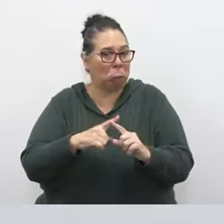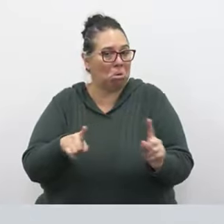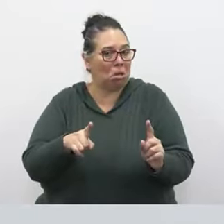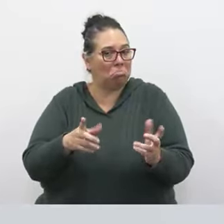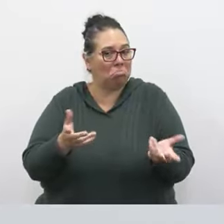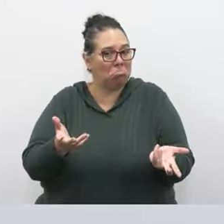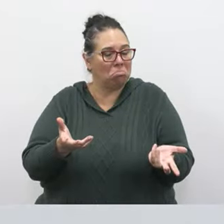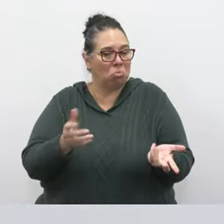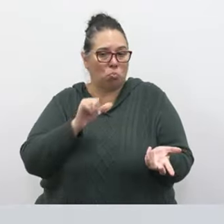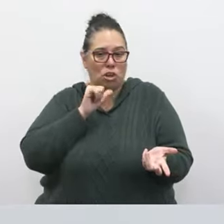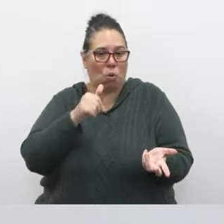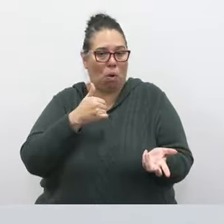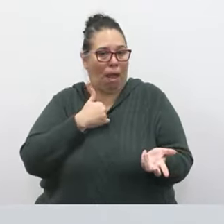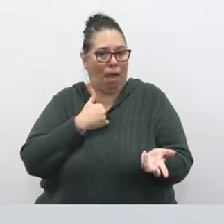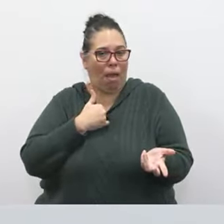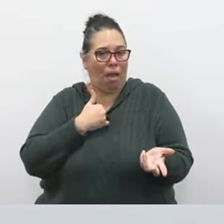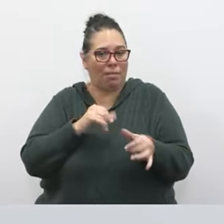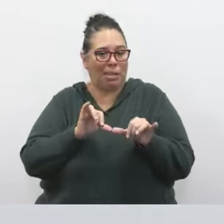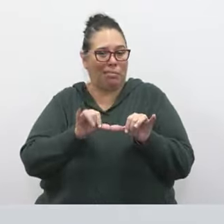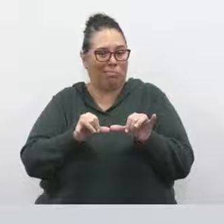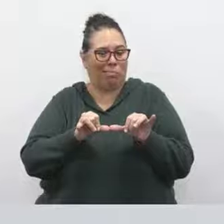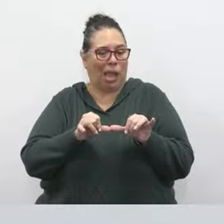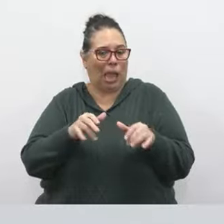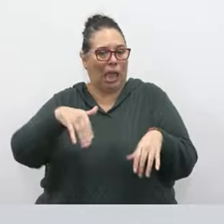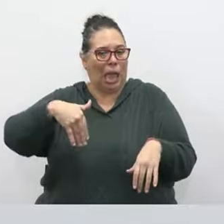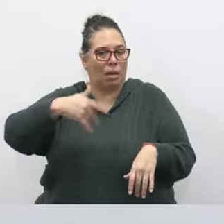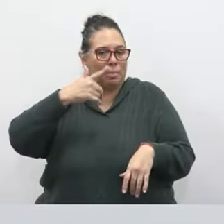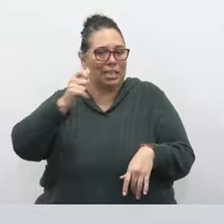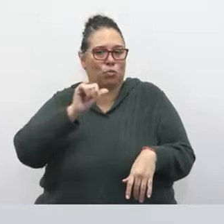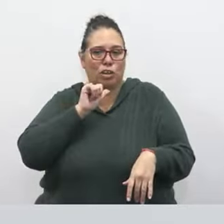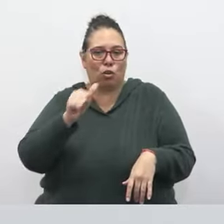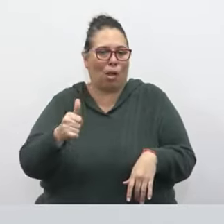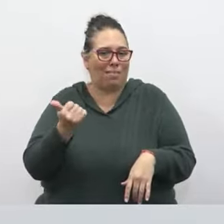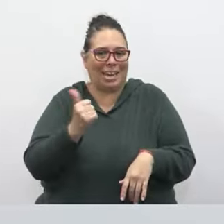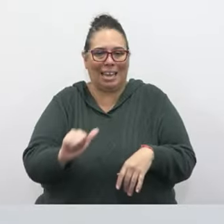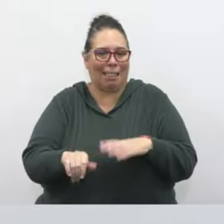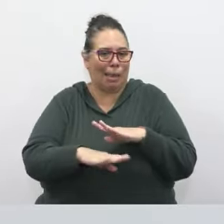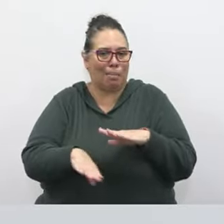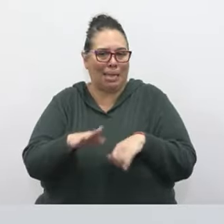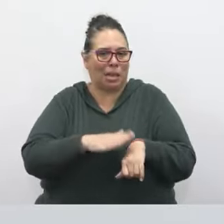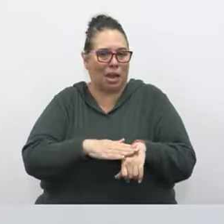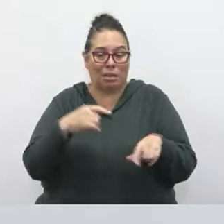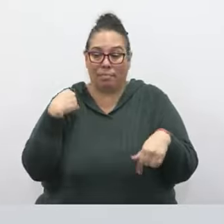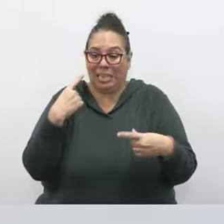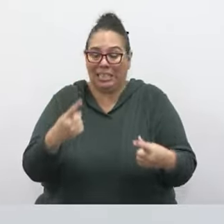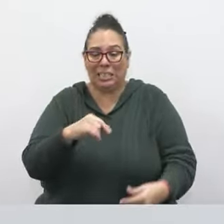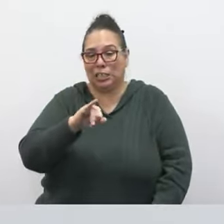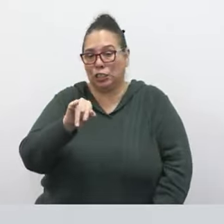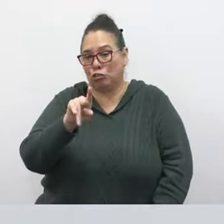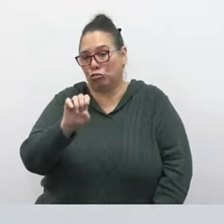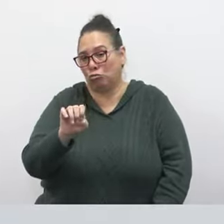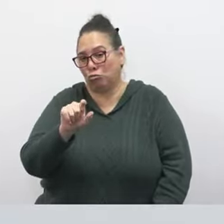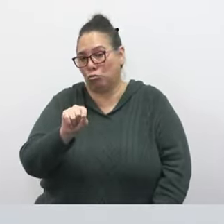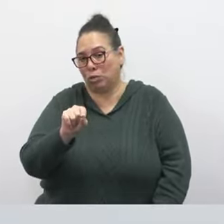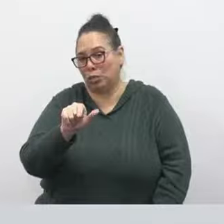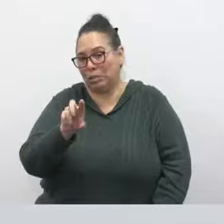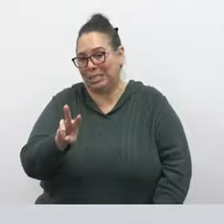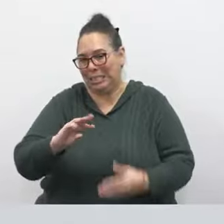we intentionally do not have a target yet because we don't have anything to base it on. Until we have the June 2026